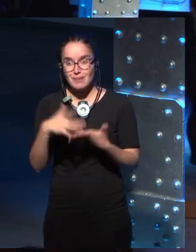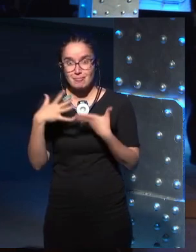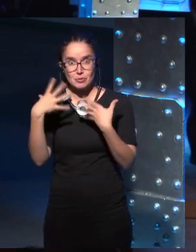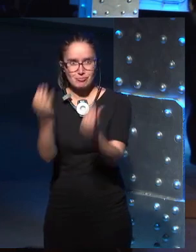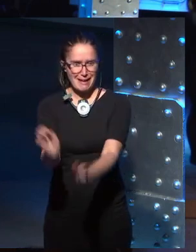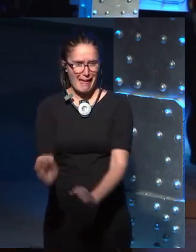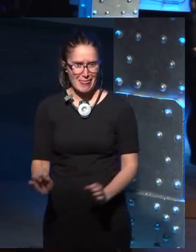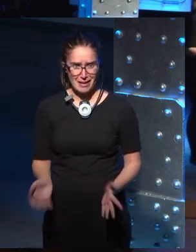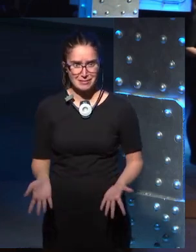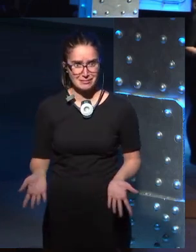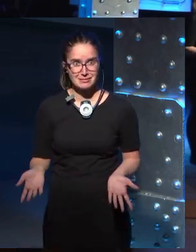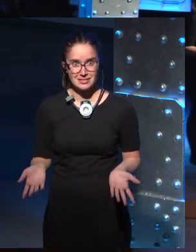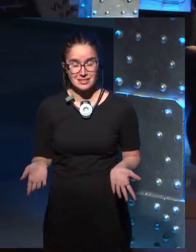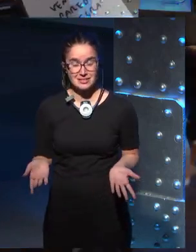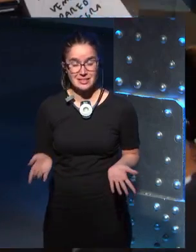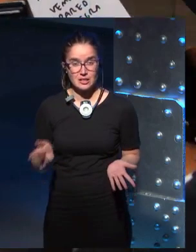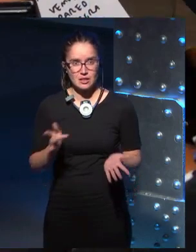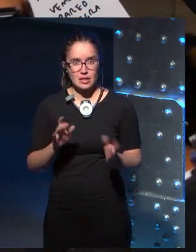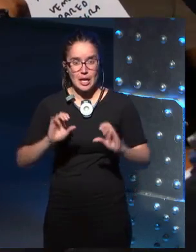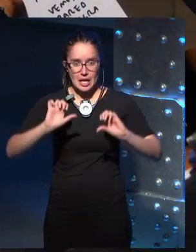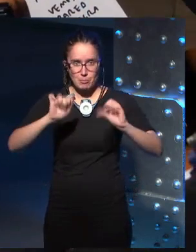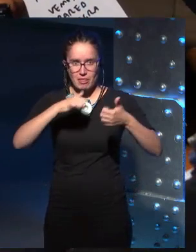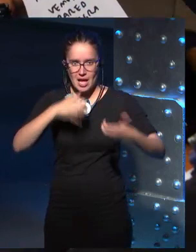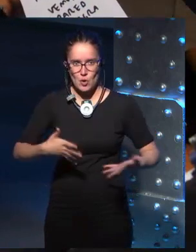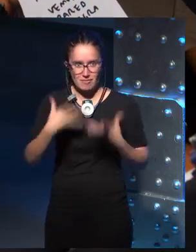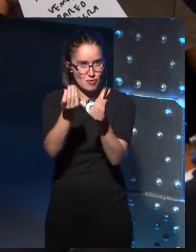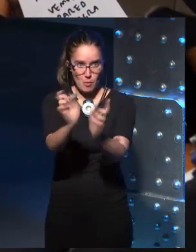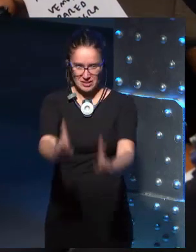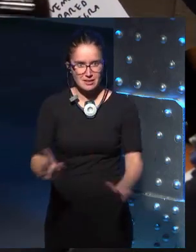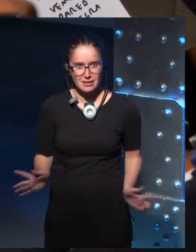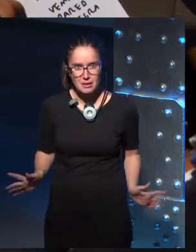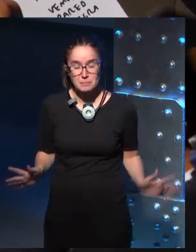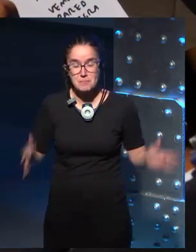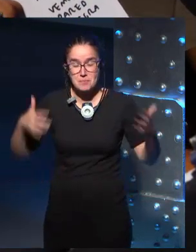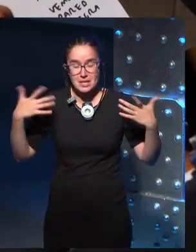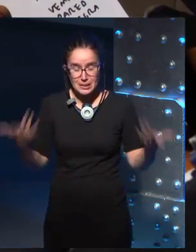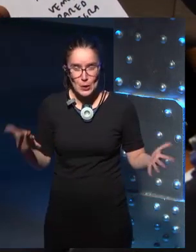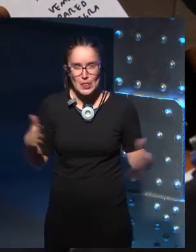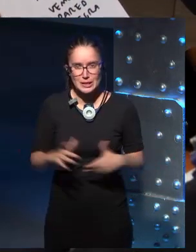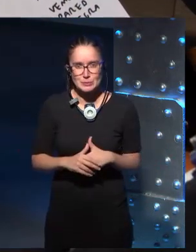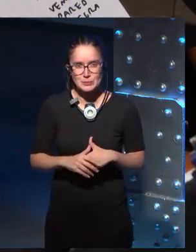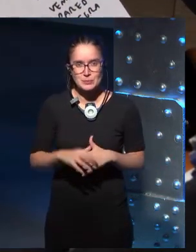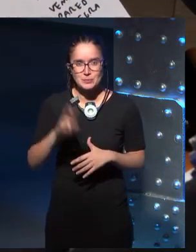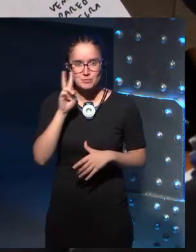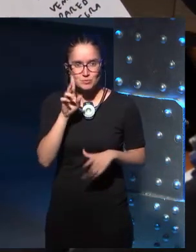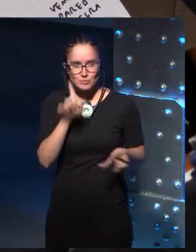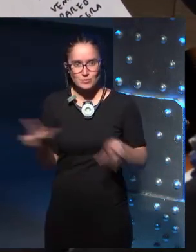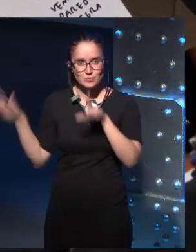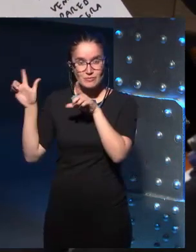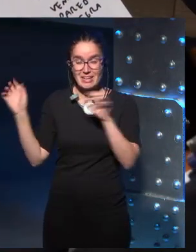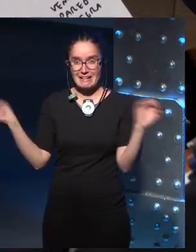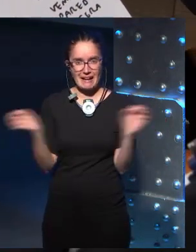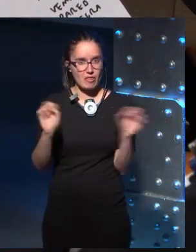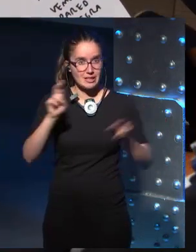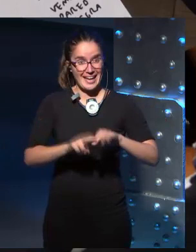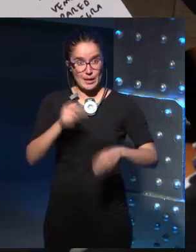anymore. That stage starts now. Okay? So, we see this. Nothing.